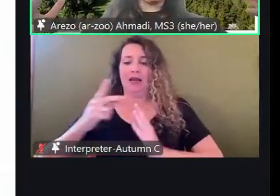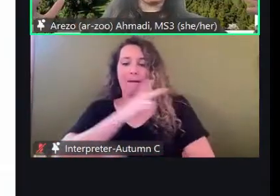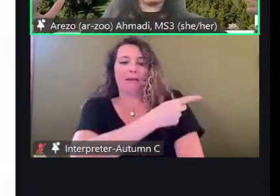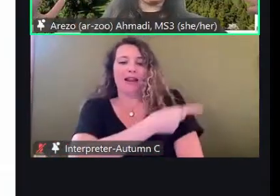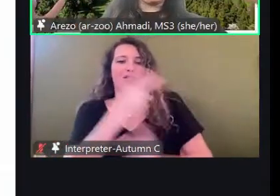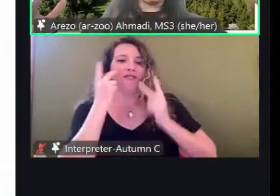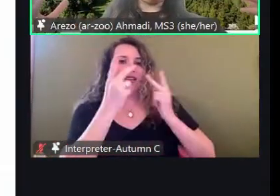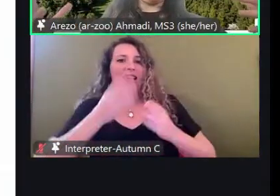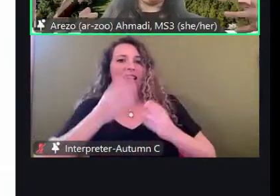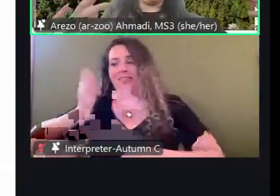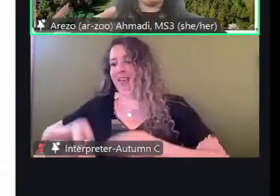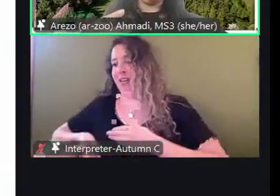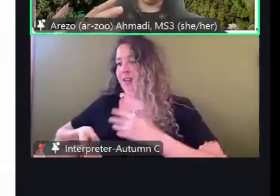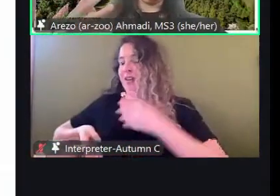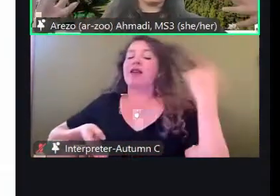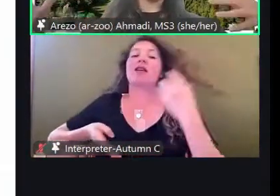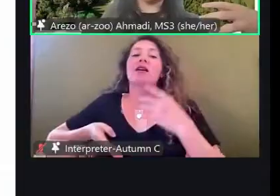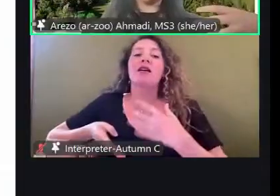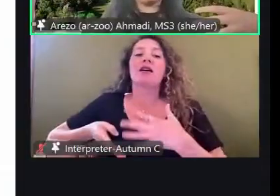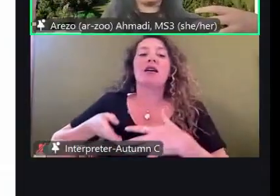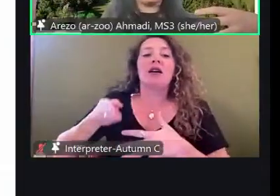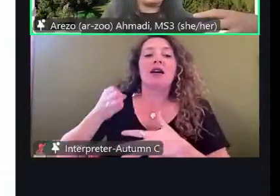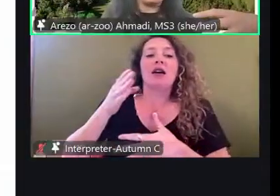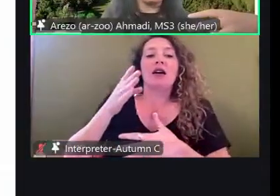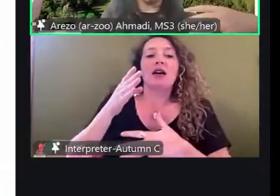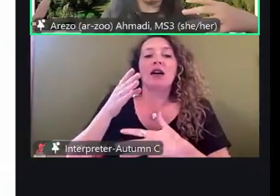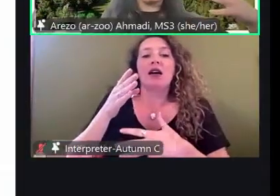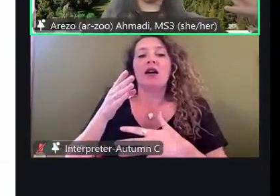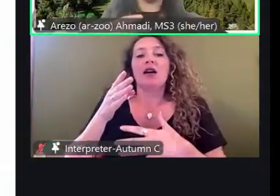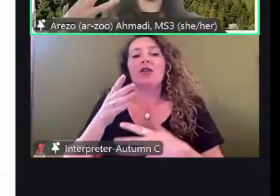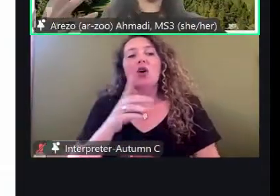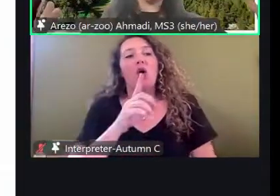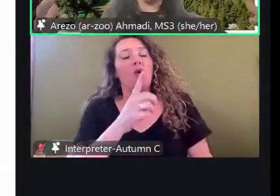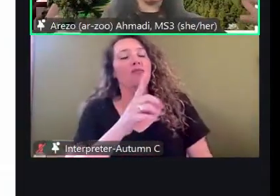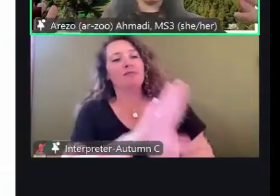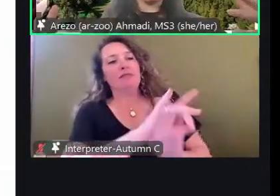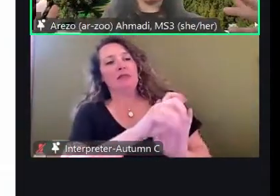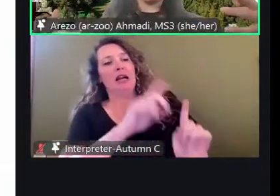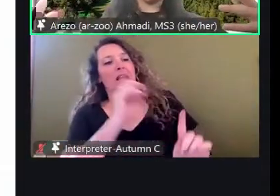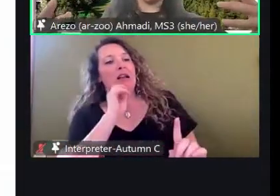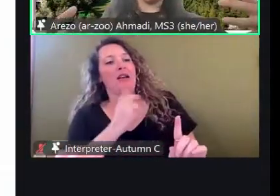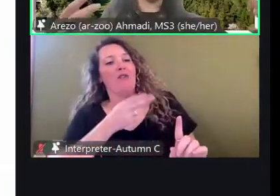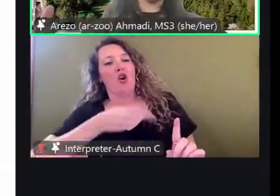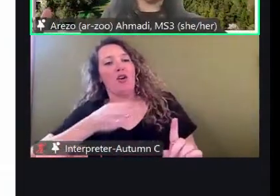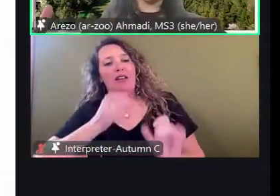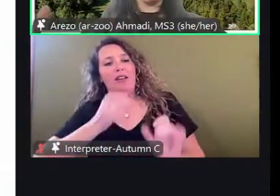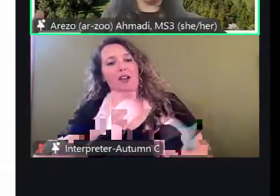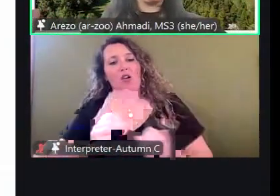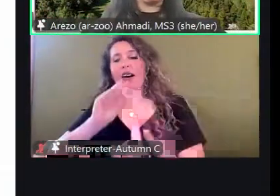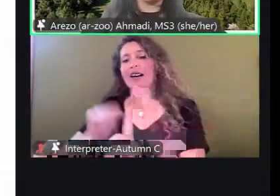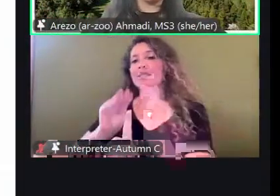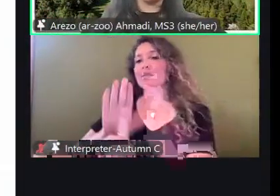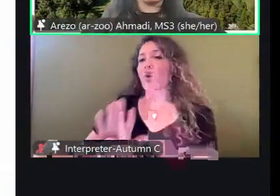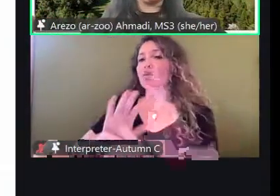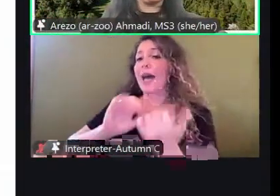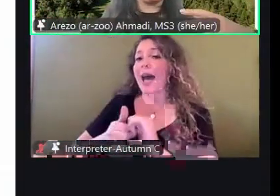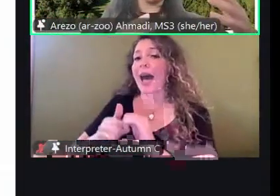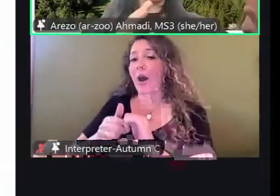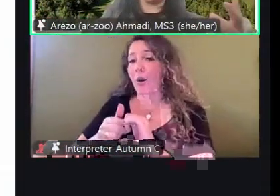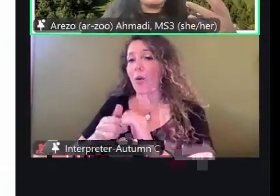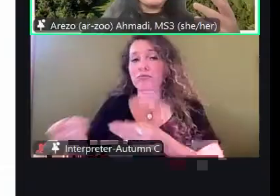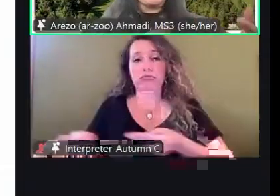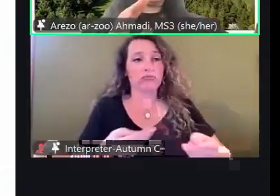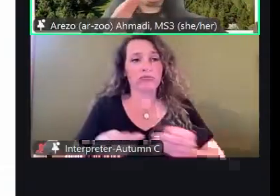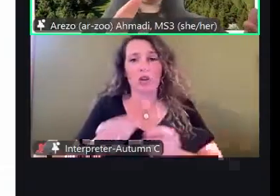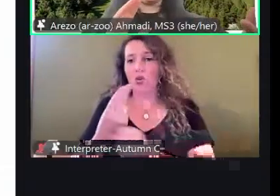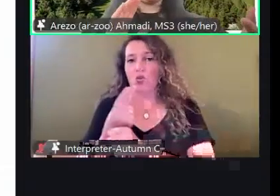of our elective with a deaf/hard of hearing individual, and exposing students to learn how to use an ASL interpreter, things